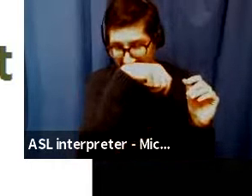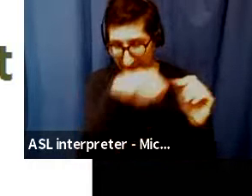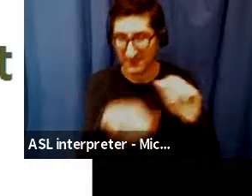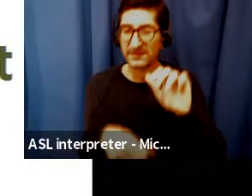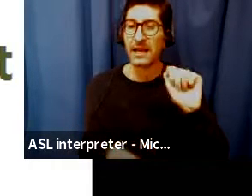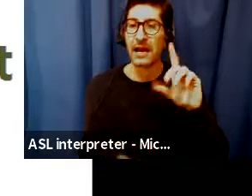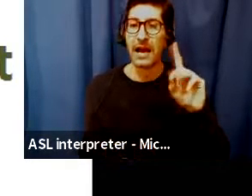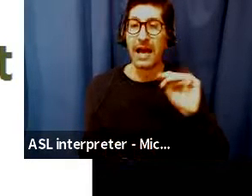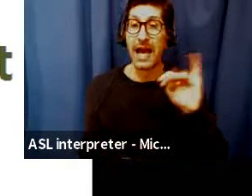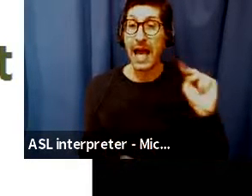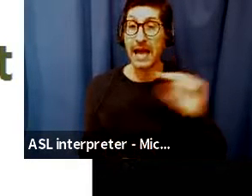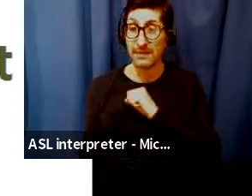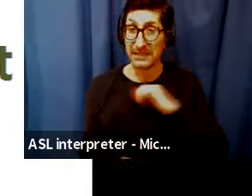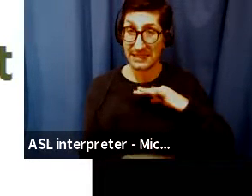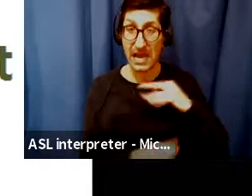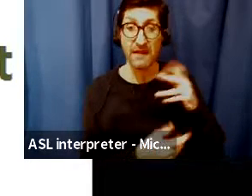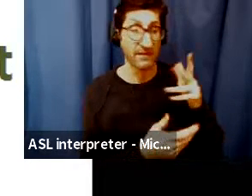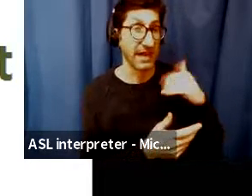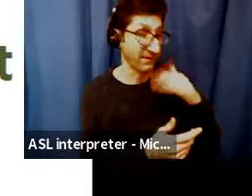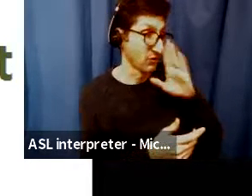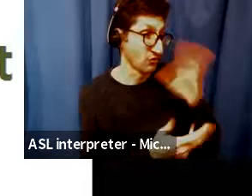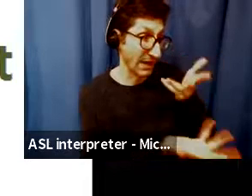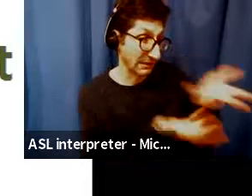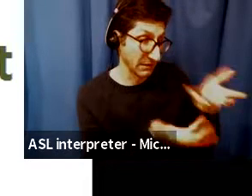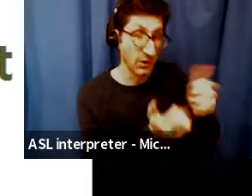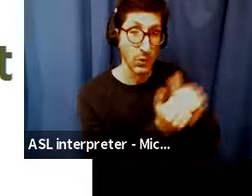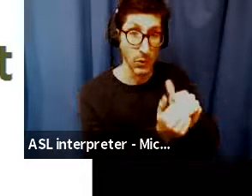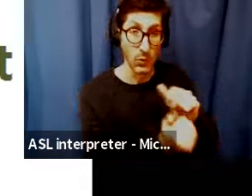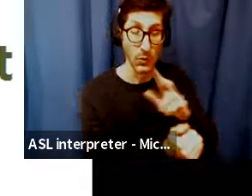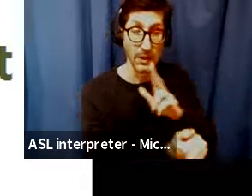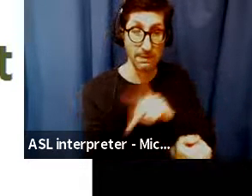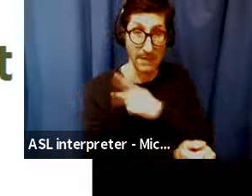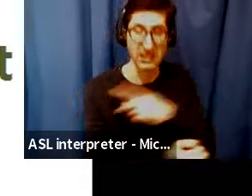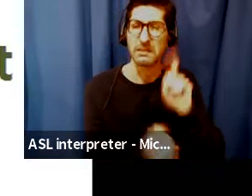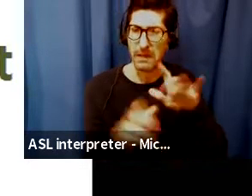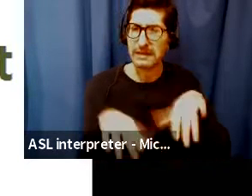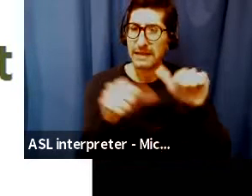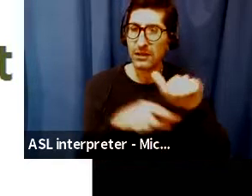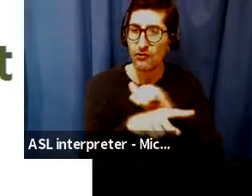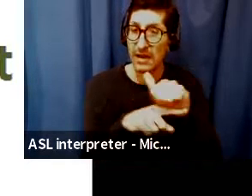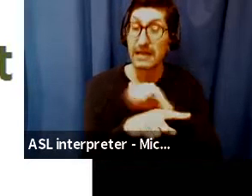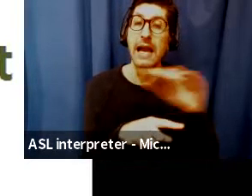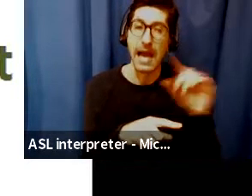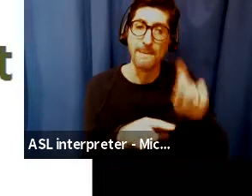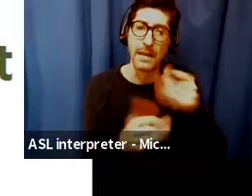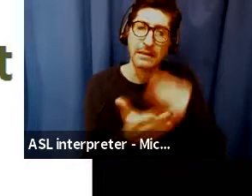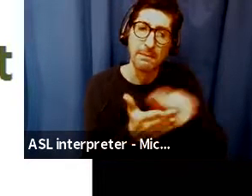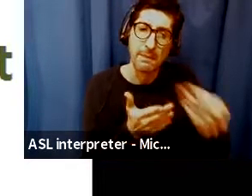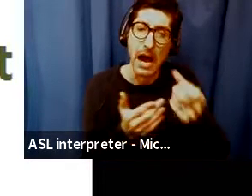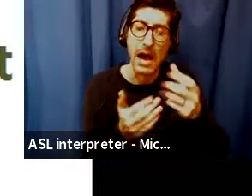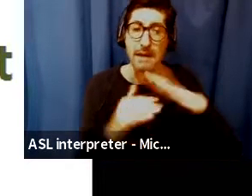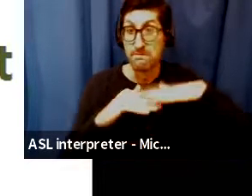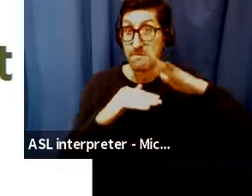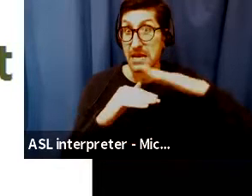who interact with patients or prospective patients to attend a training. And they were also required to purchase or lease at least 2 or